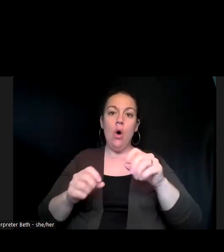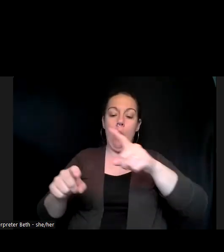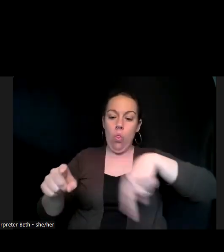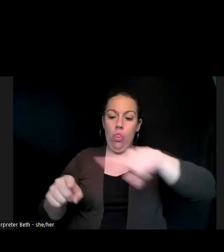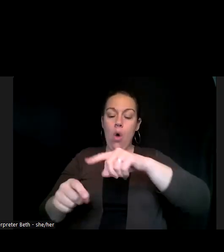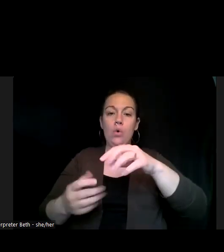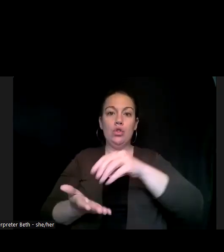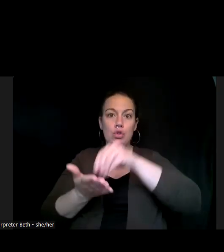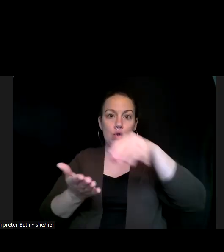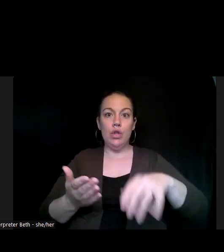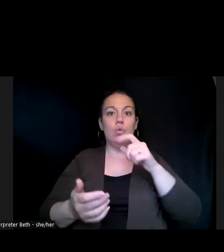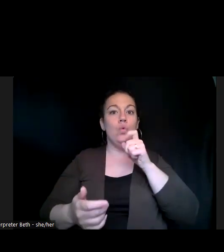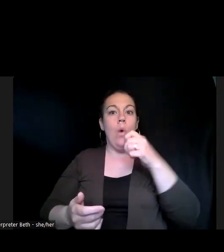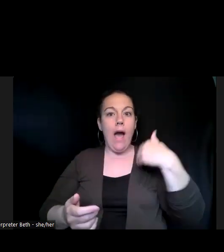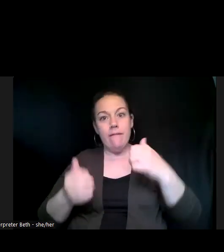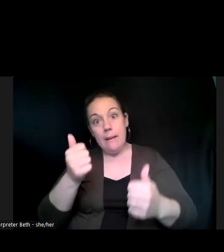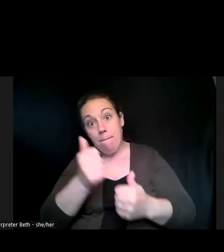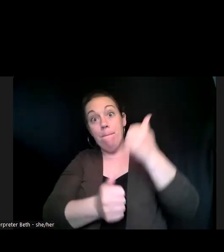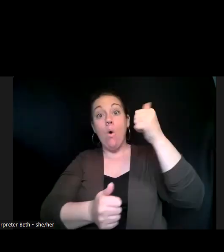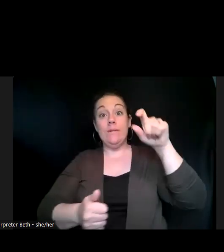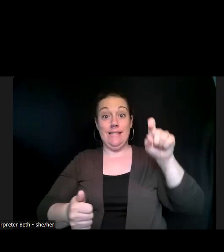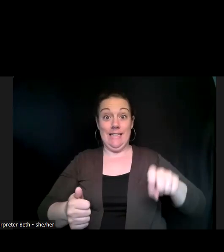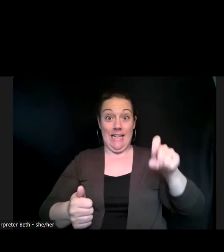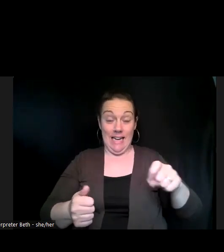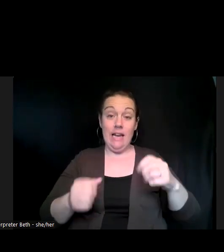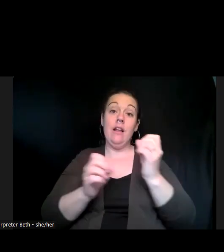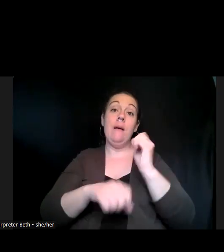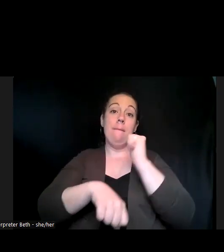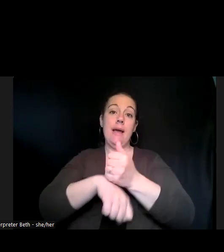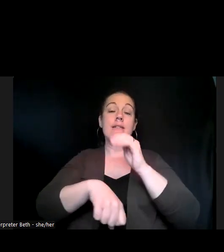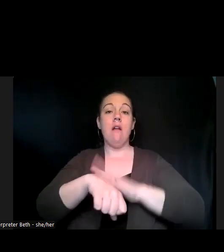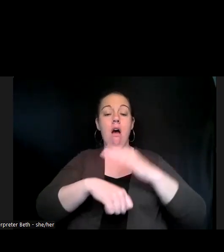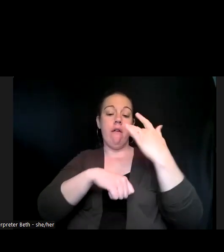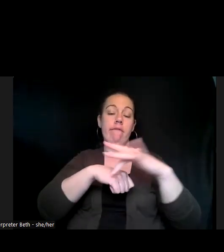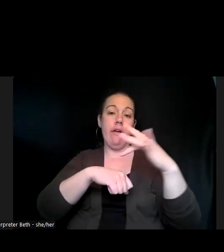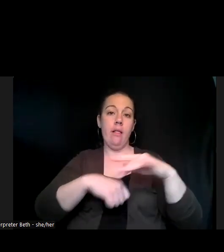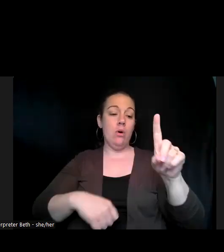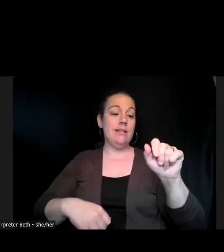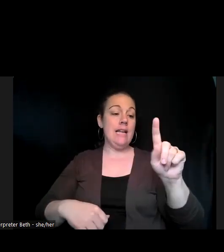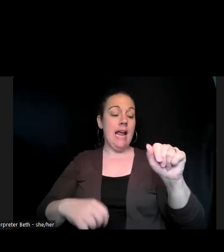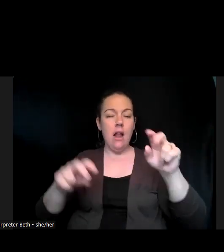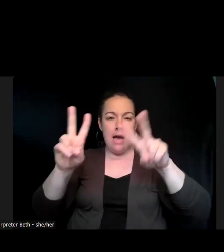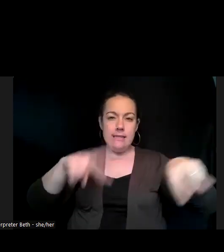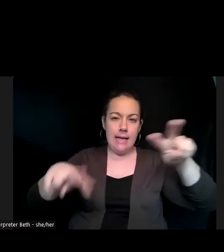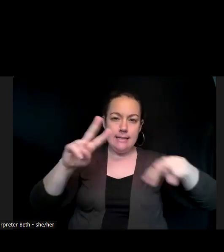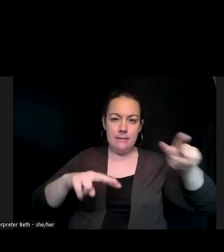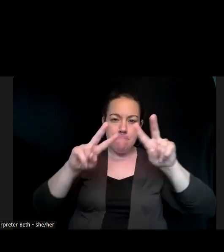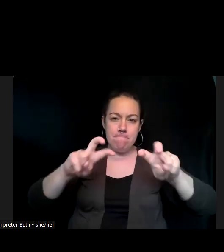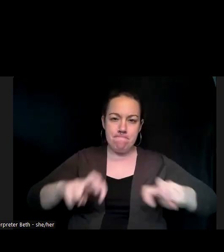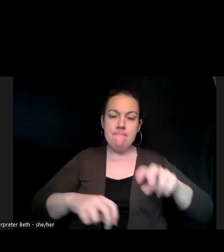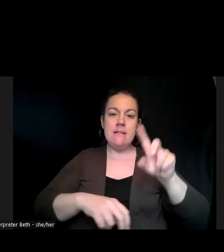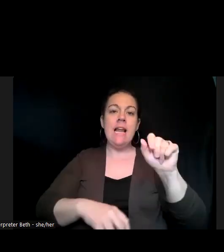need the services the most based on available data, including assessment data, including and other data as